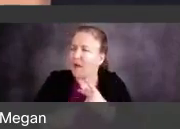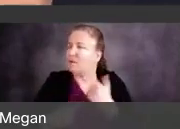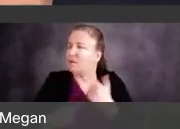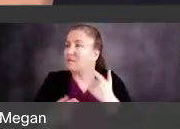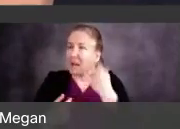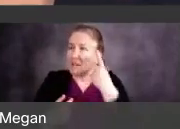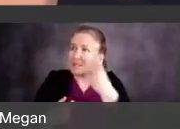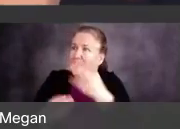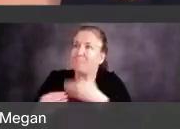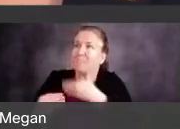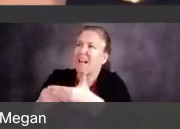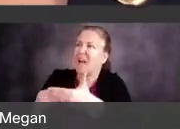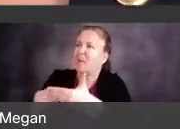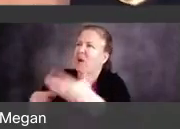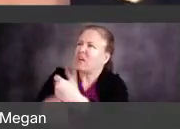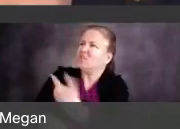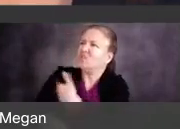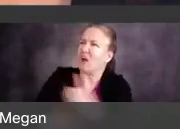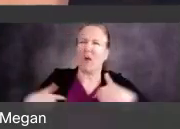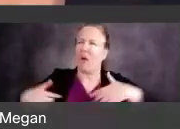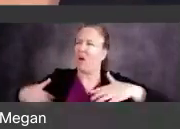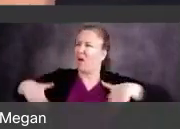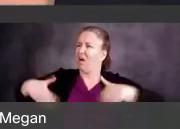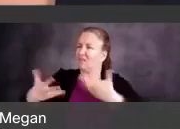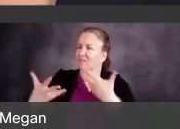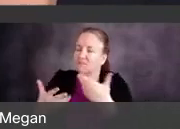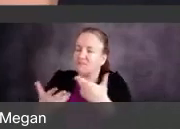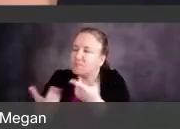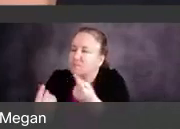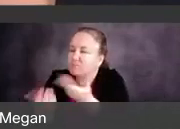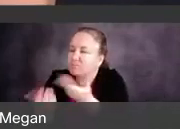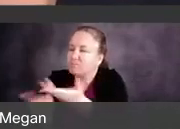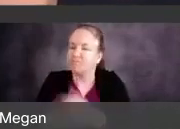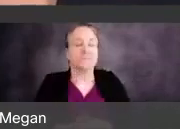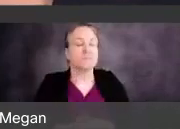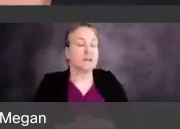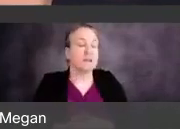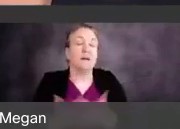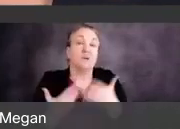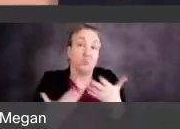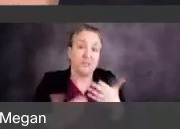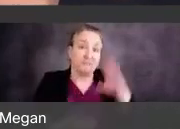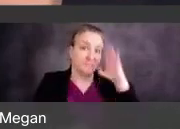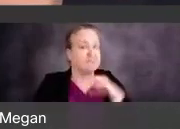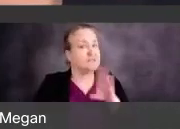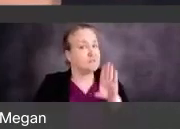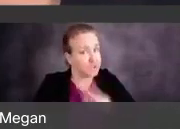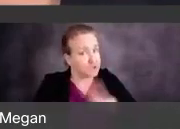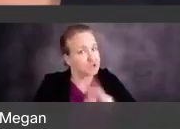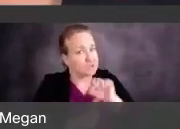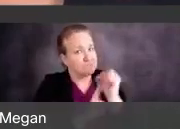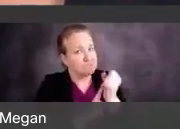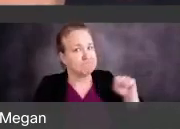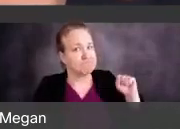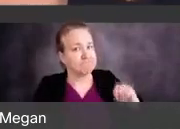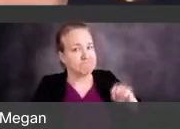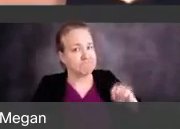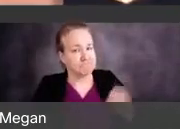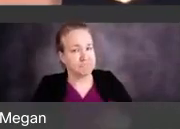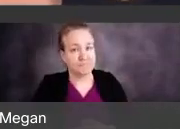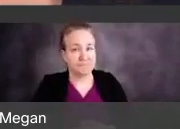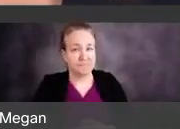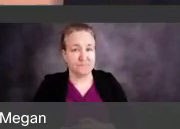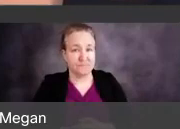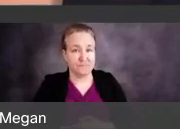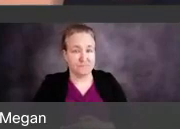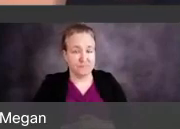sees their neighbor go and get a shot? Yeah. Well, it's really frustrating. It is not an easy thing